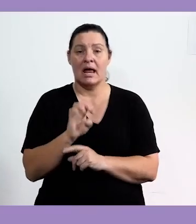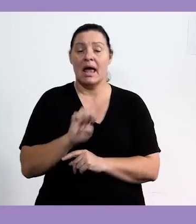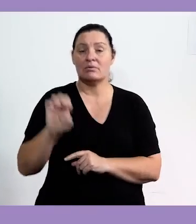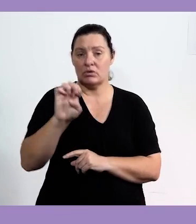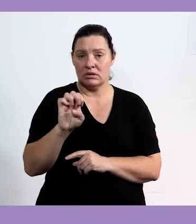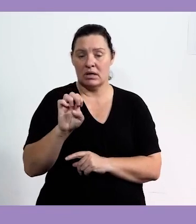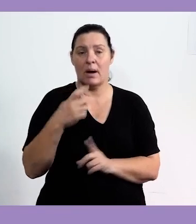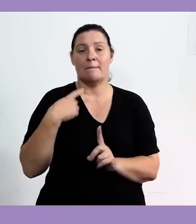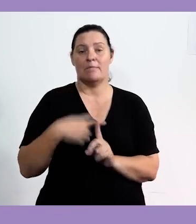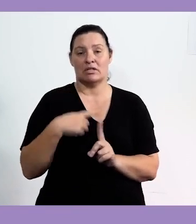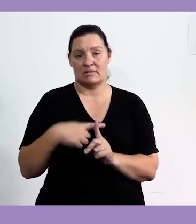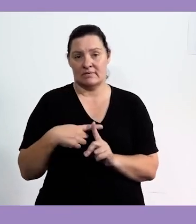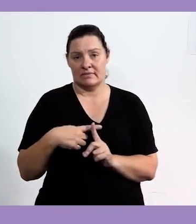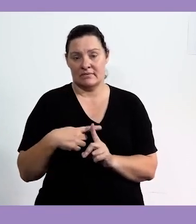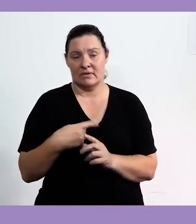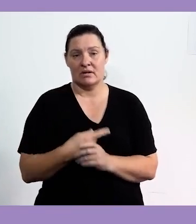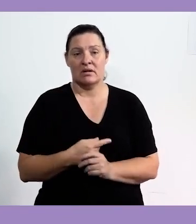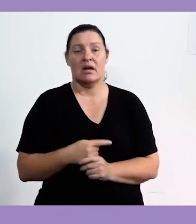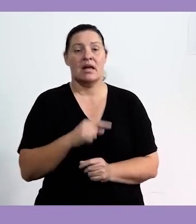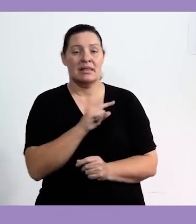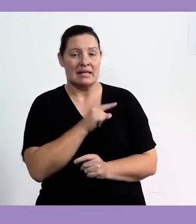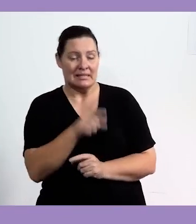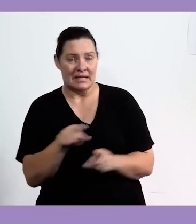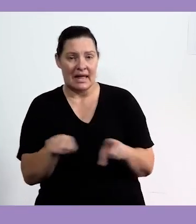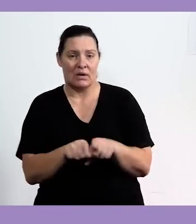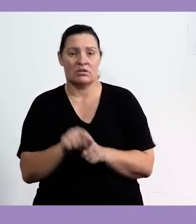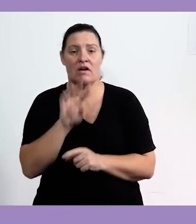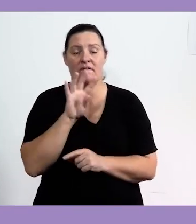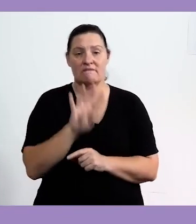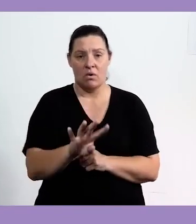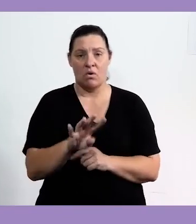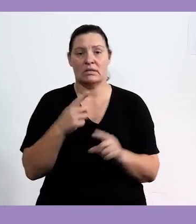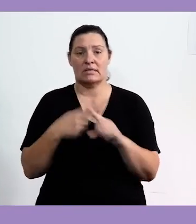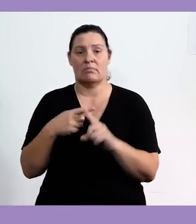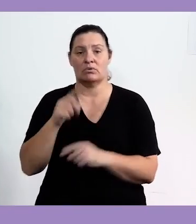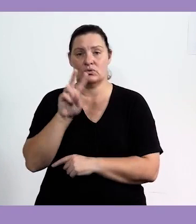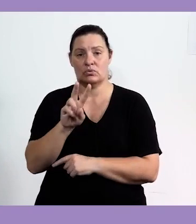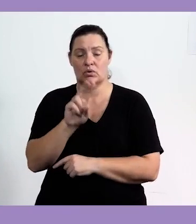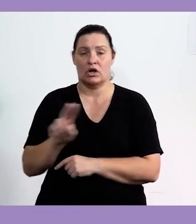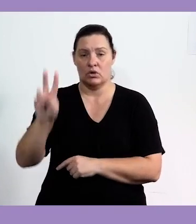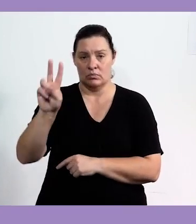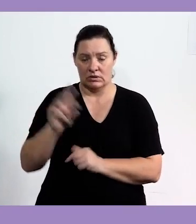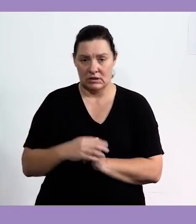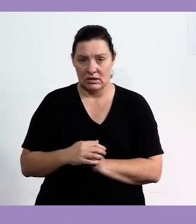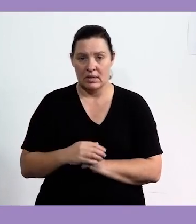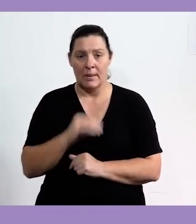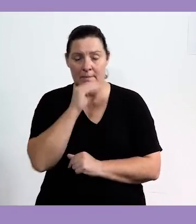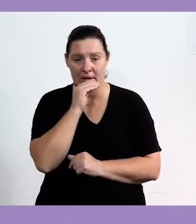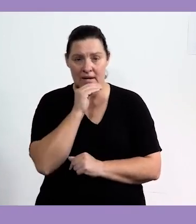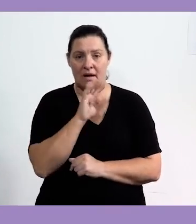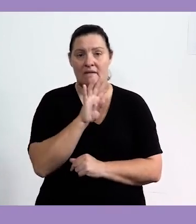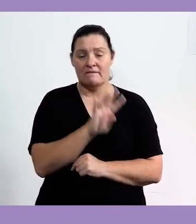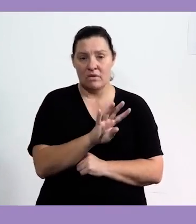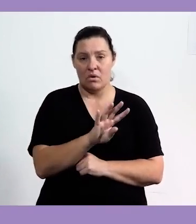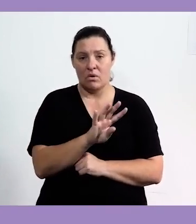our exponent becomes positive. So that is equals to 4 multiplied by 2 cubed, which gives